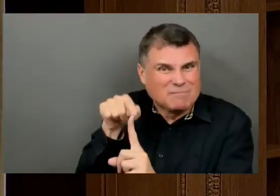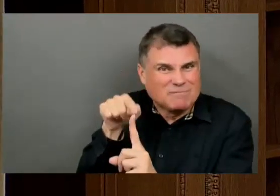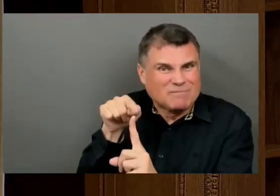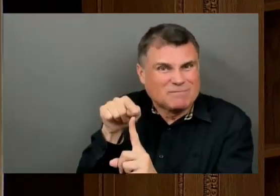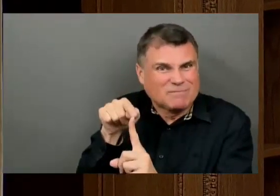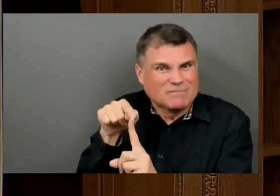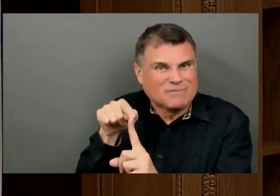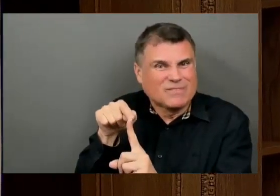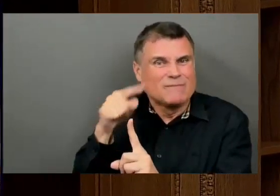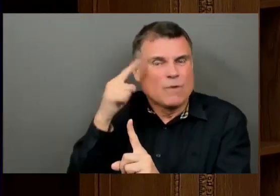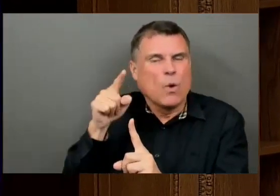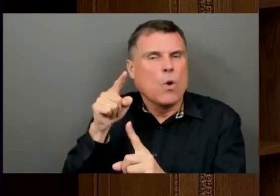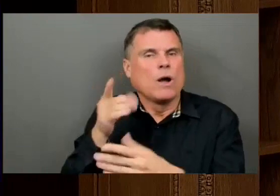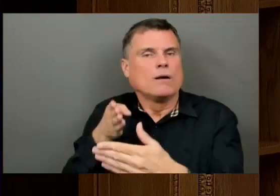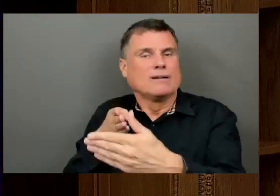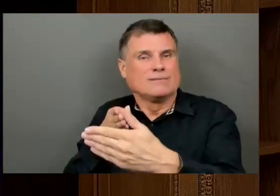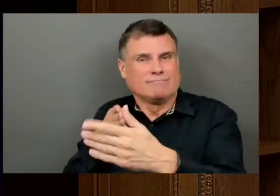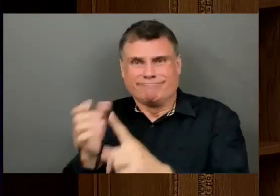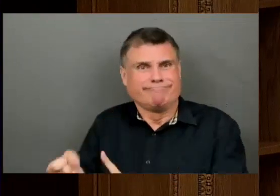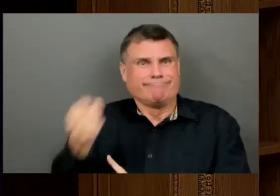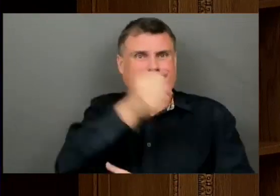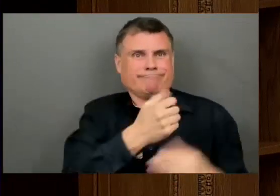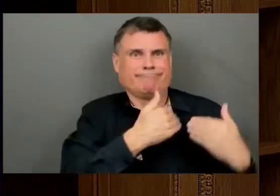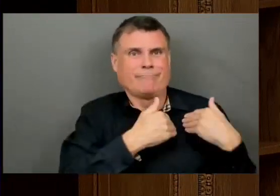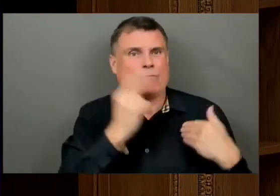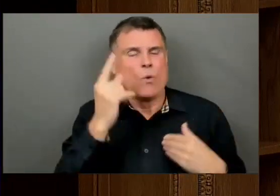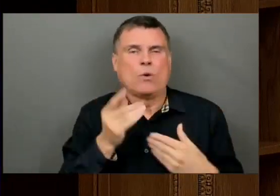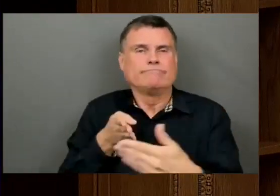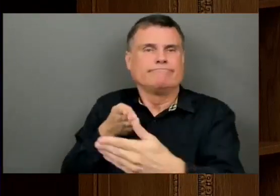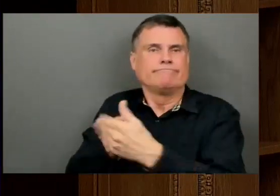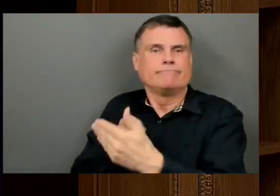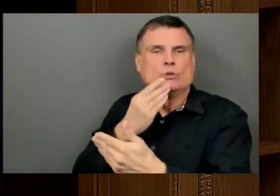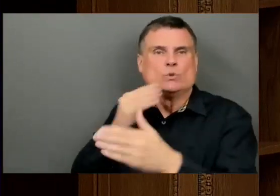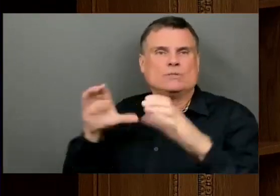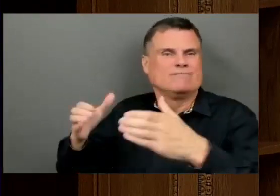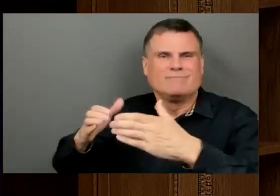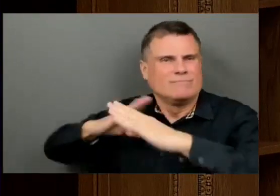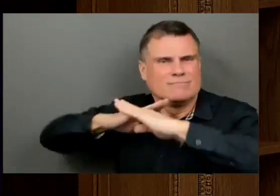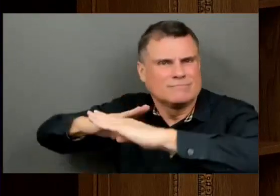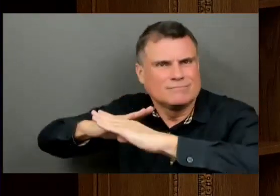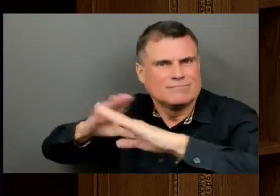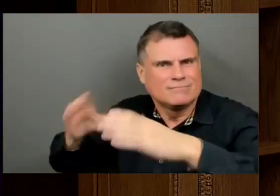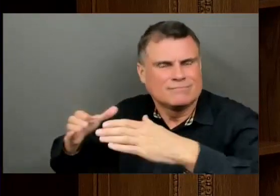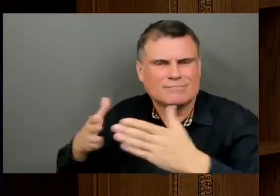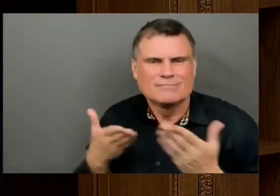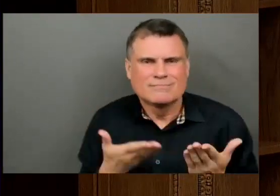Karim Haseeb sits on the UBC Senate, but he also serves as a